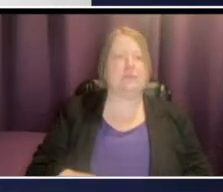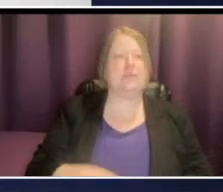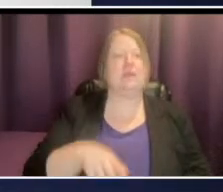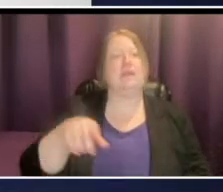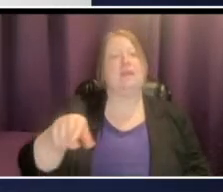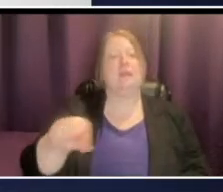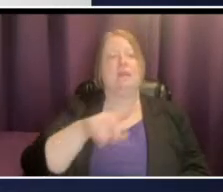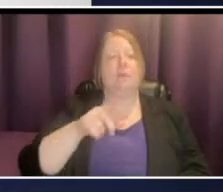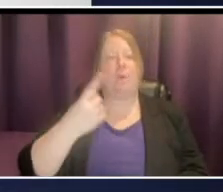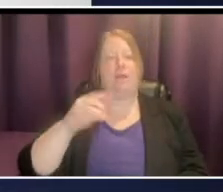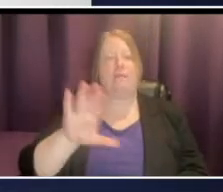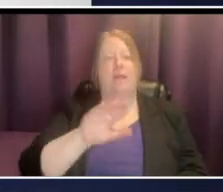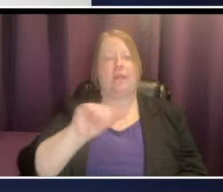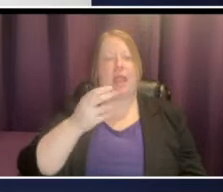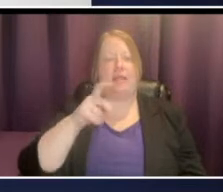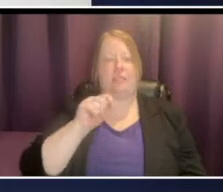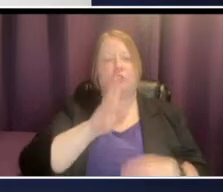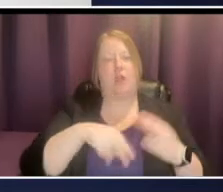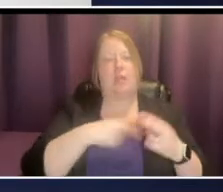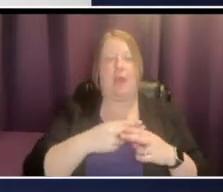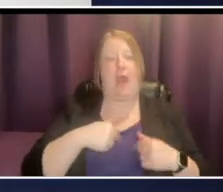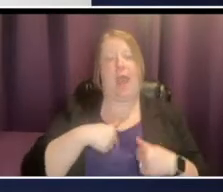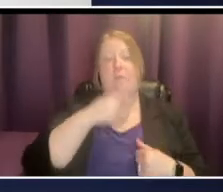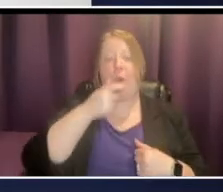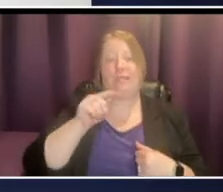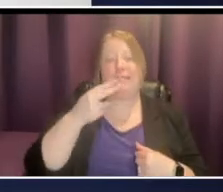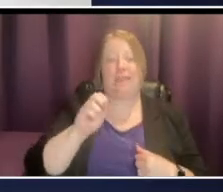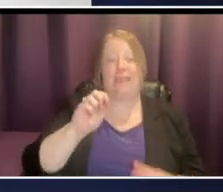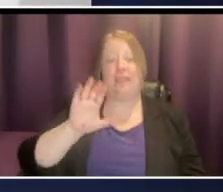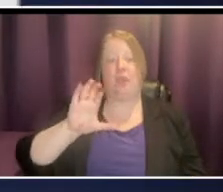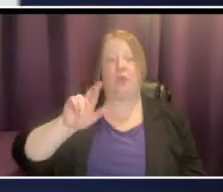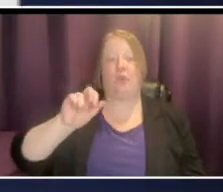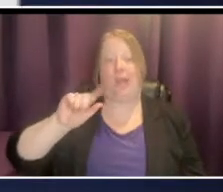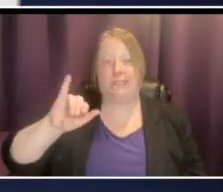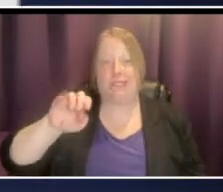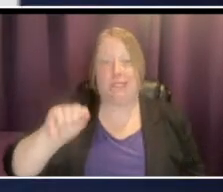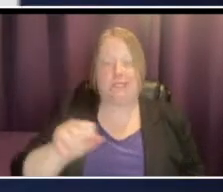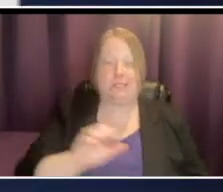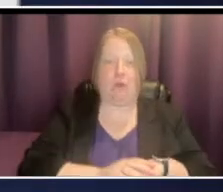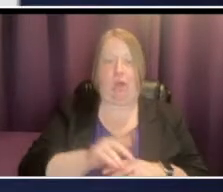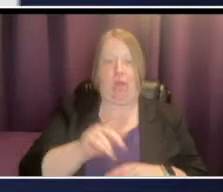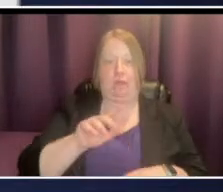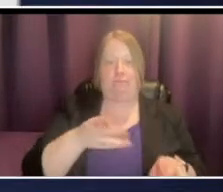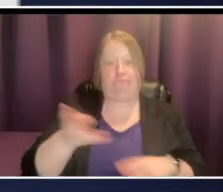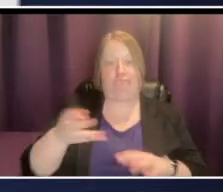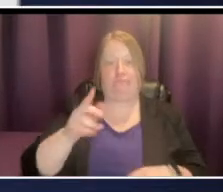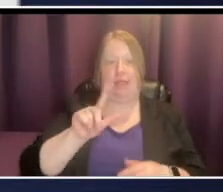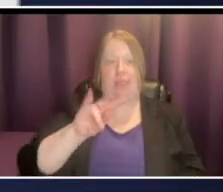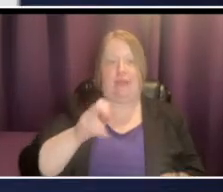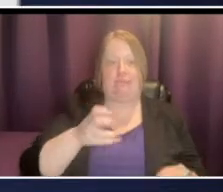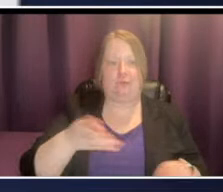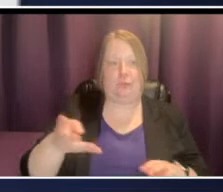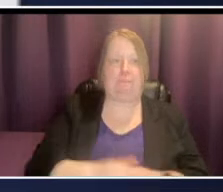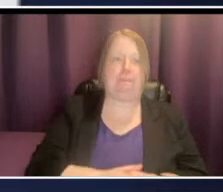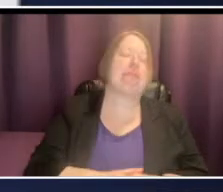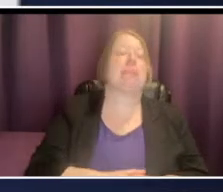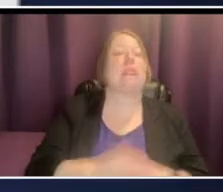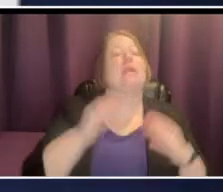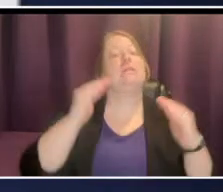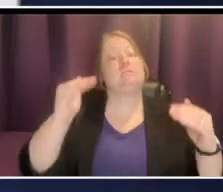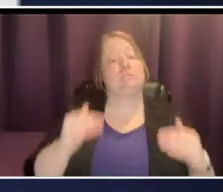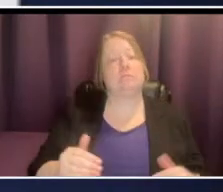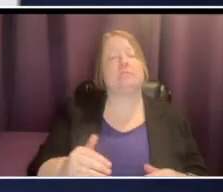live stream. By 9:09 that morning, the Secret Service could also see that many rallygoers were